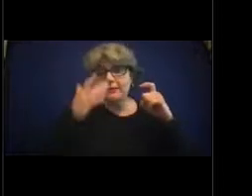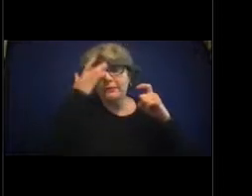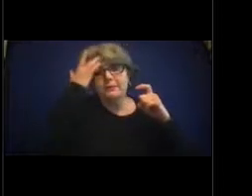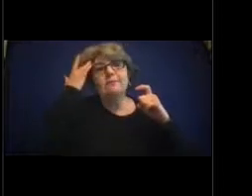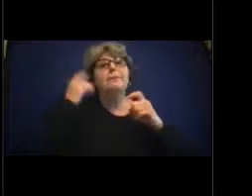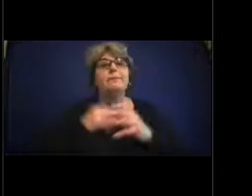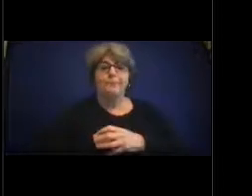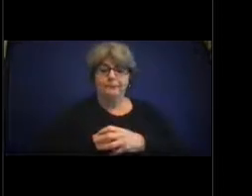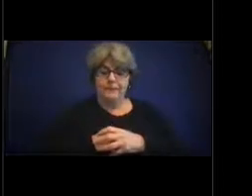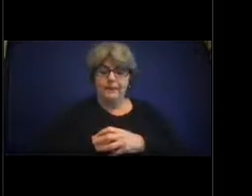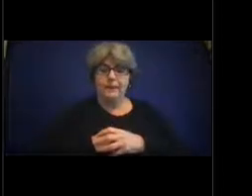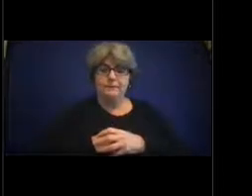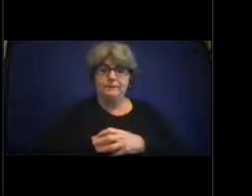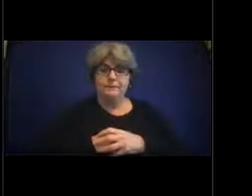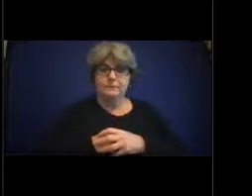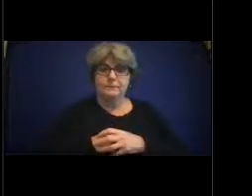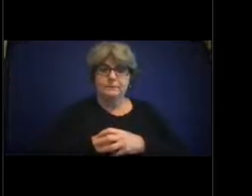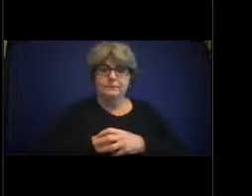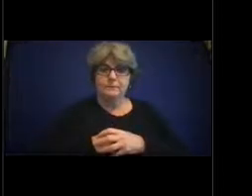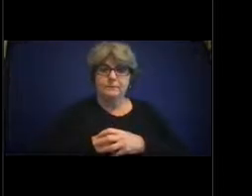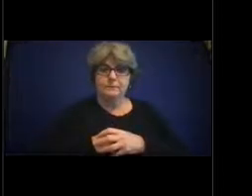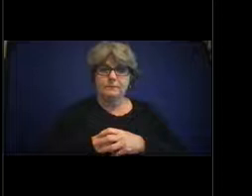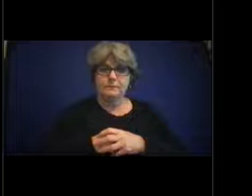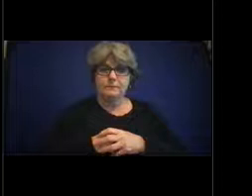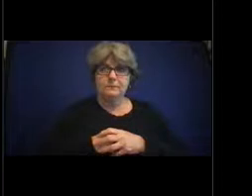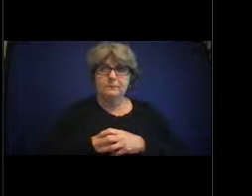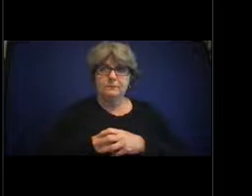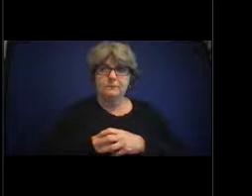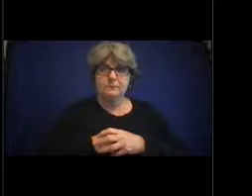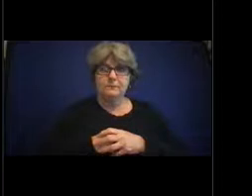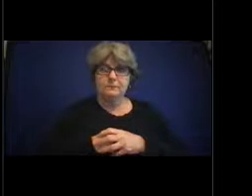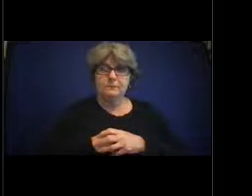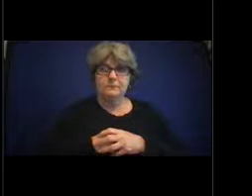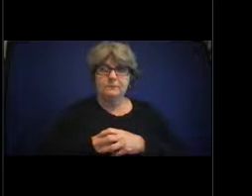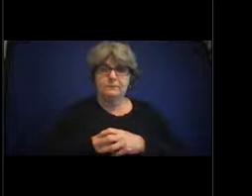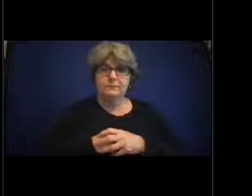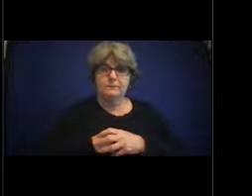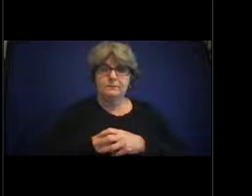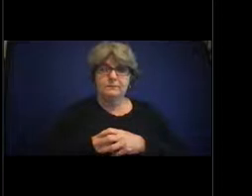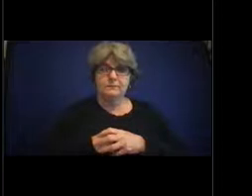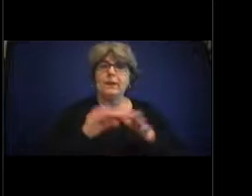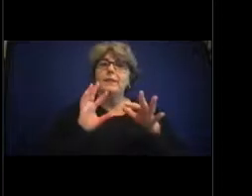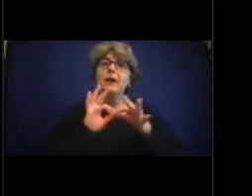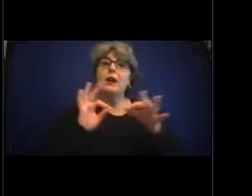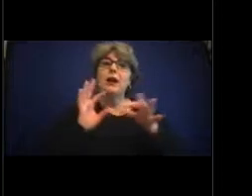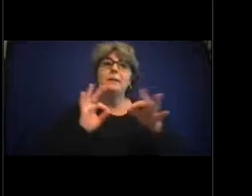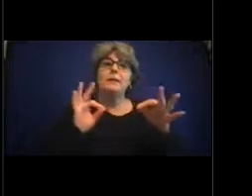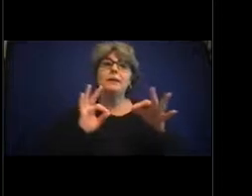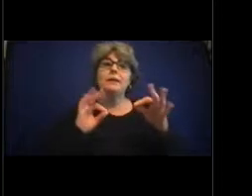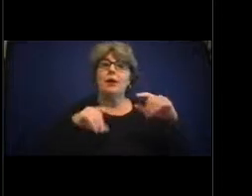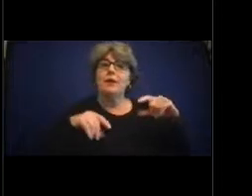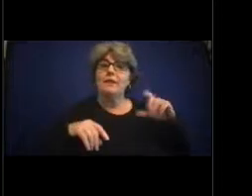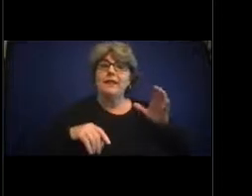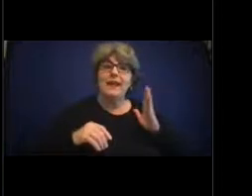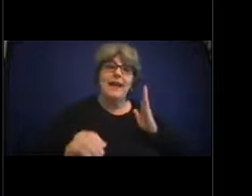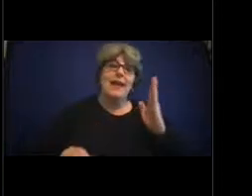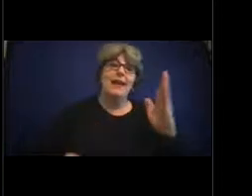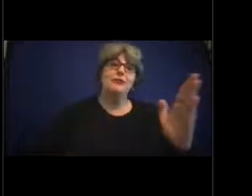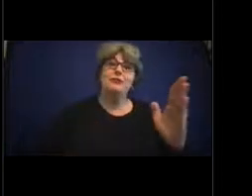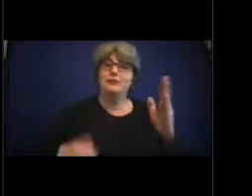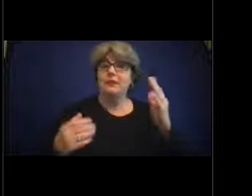vegetation in there. And it also, you know, the comment about that the vegetation on the edges seems to be relatively